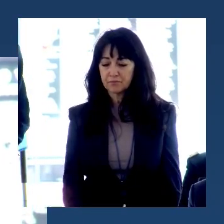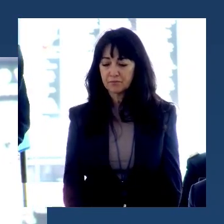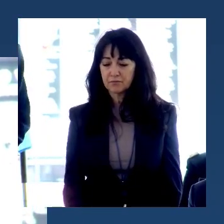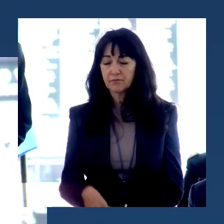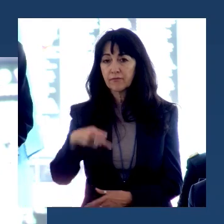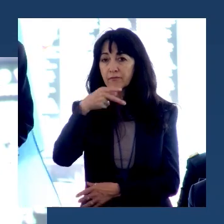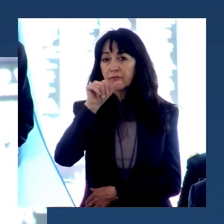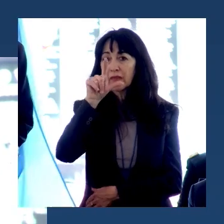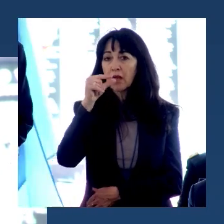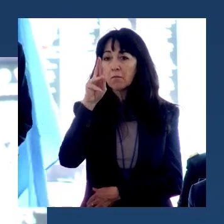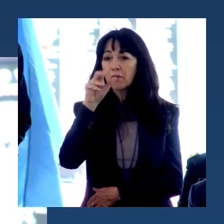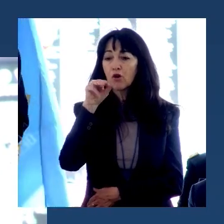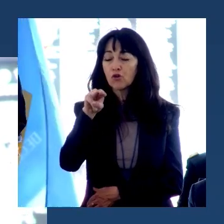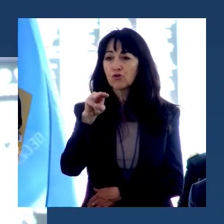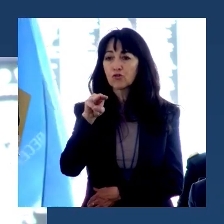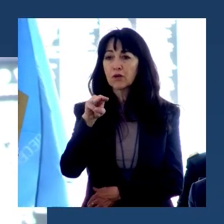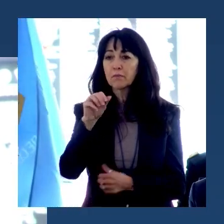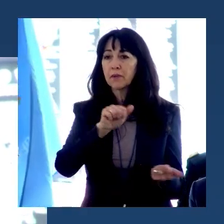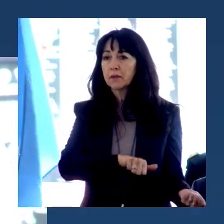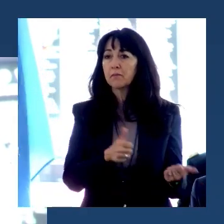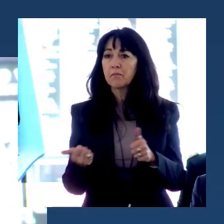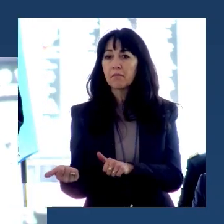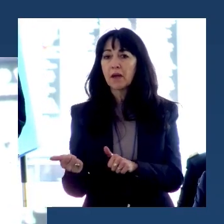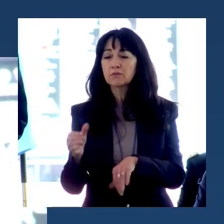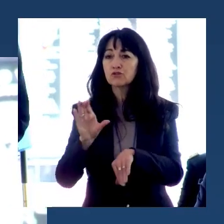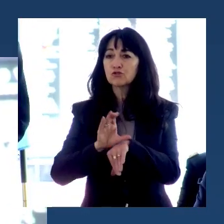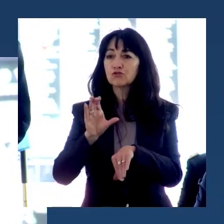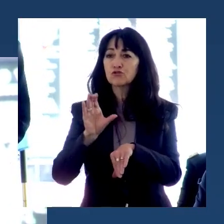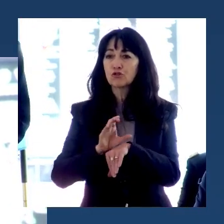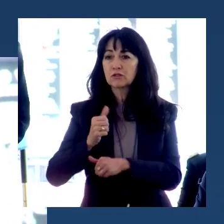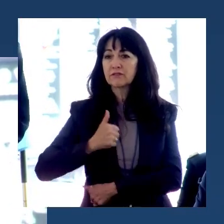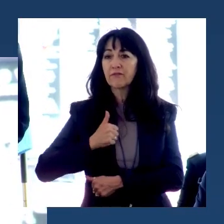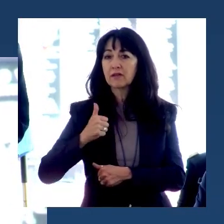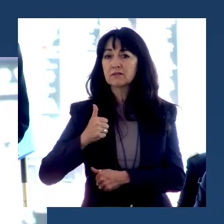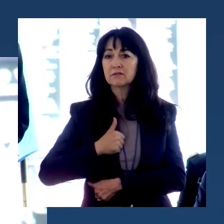Pilgrim Baptist Church Veterans Ministry.